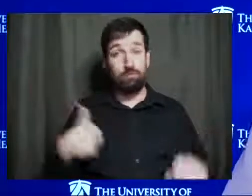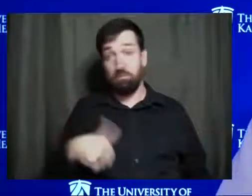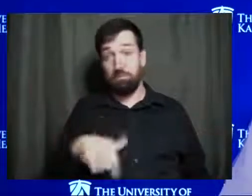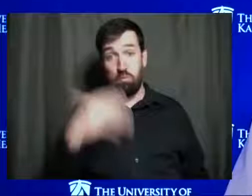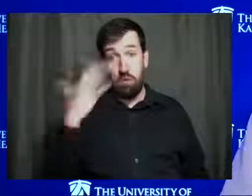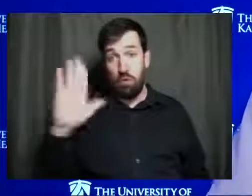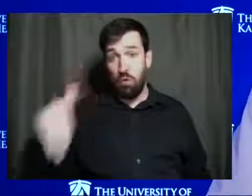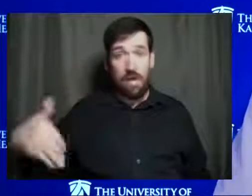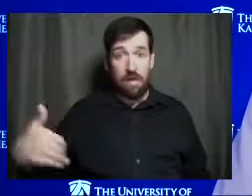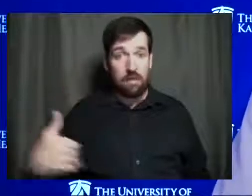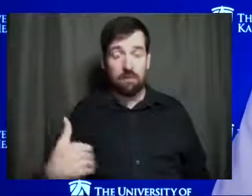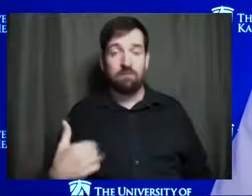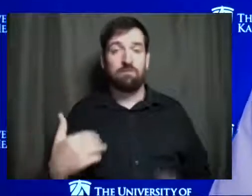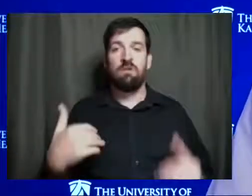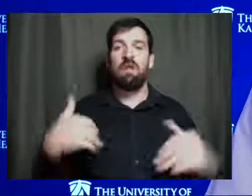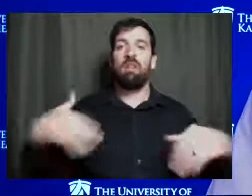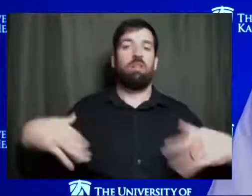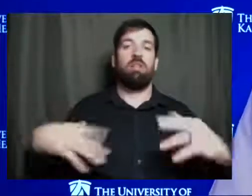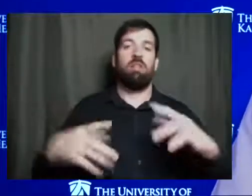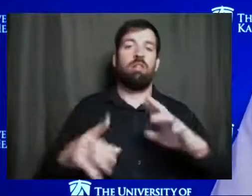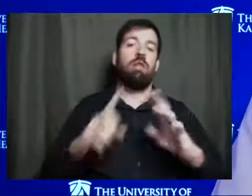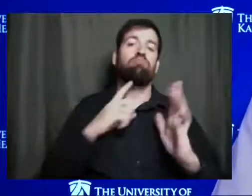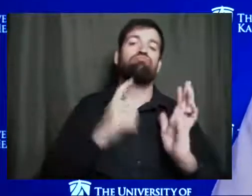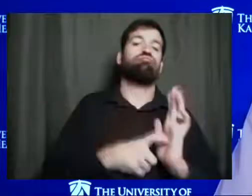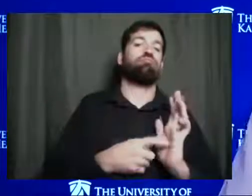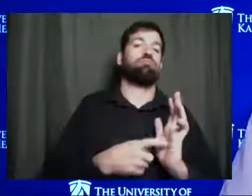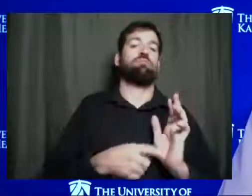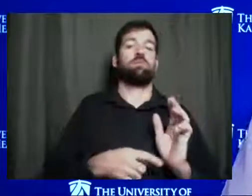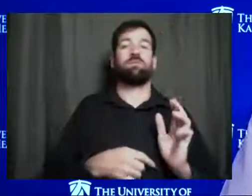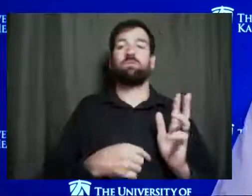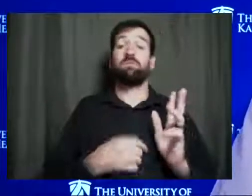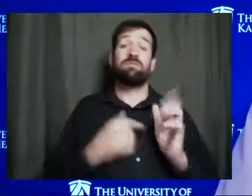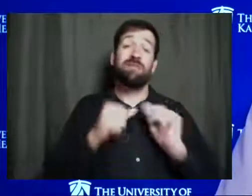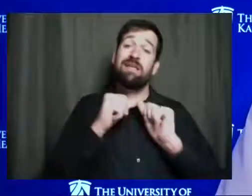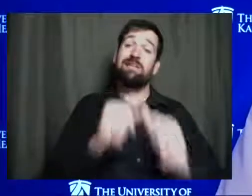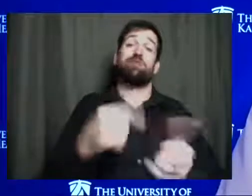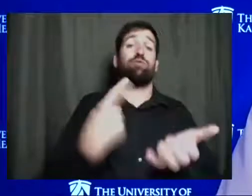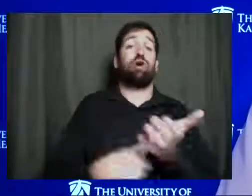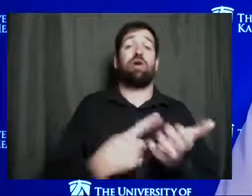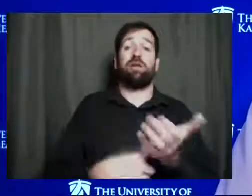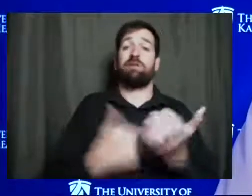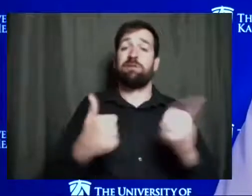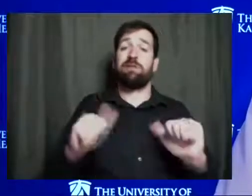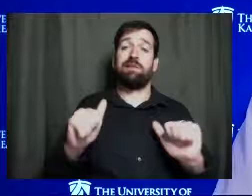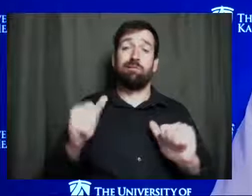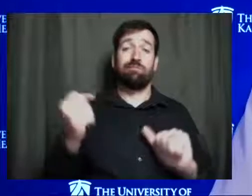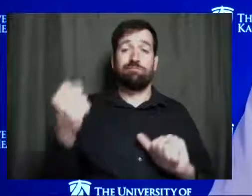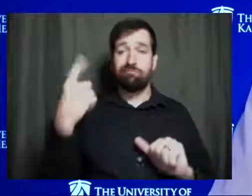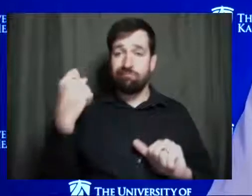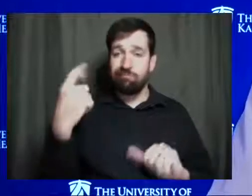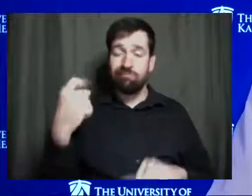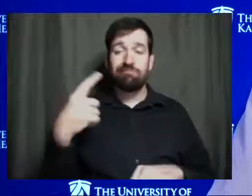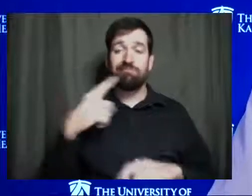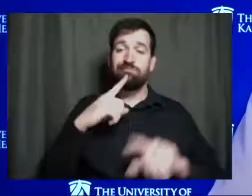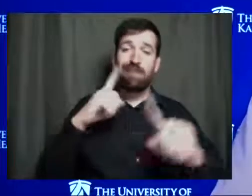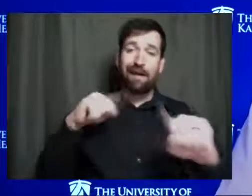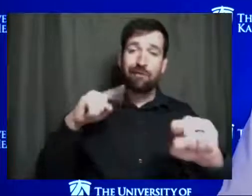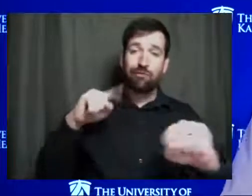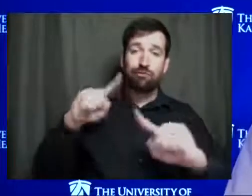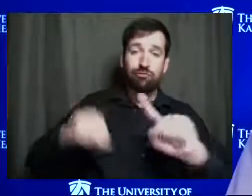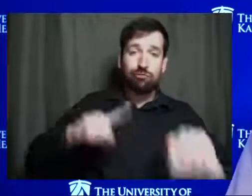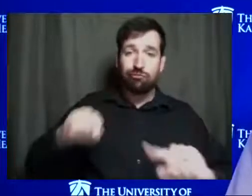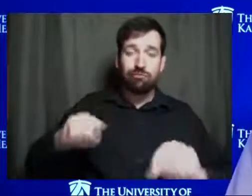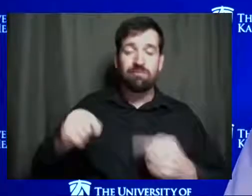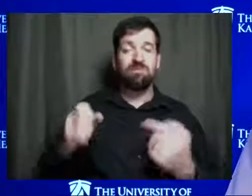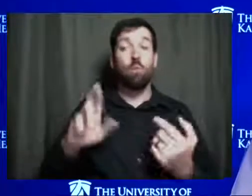haven't really arisen. So again, just I think keep talking and understanding and answering questions, or get those questions that he